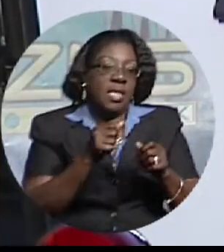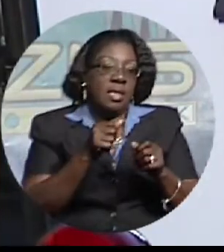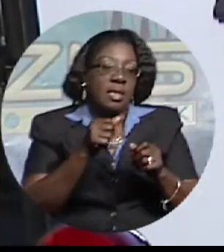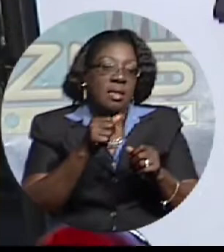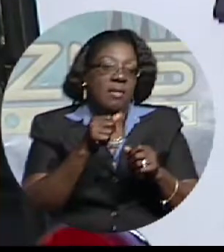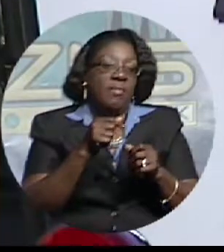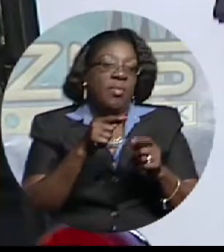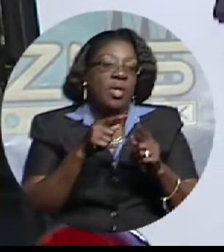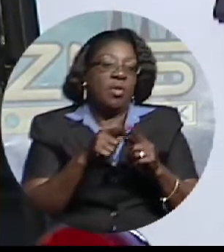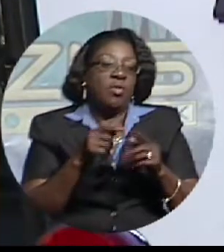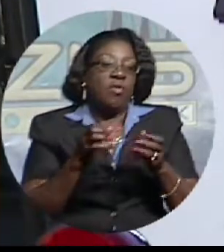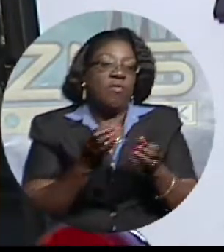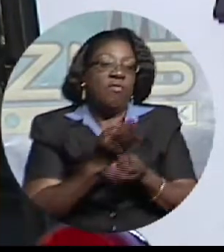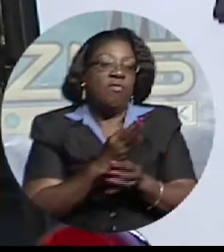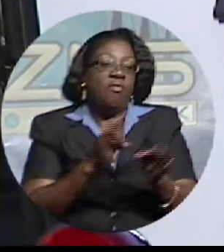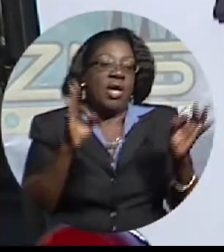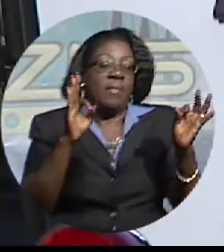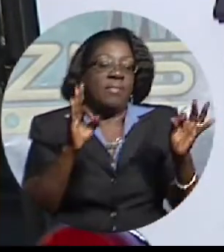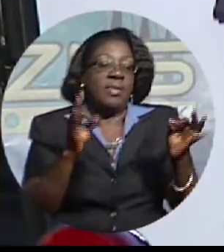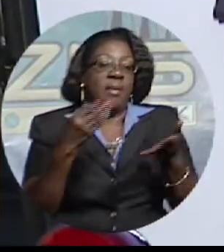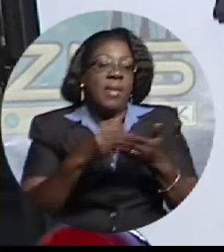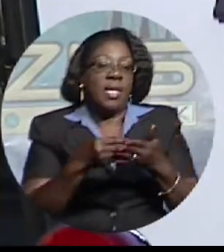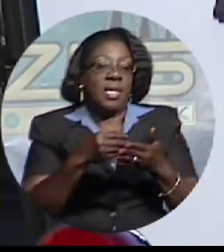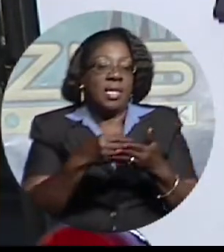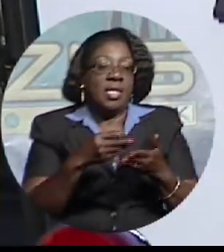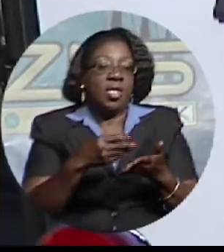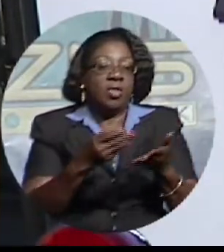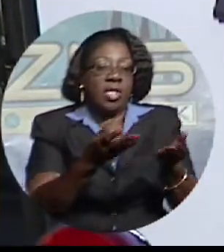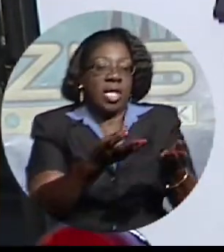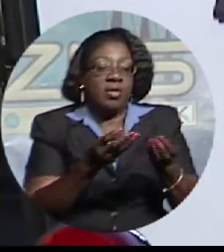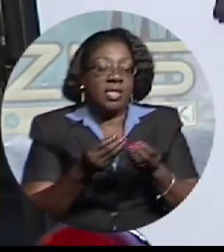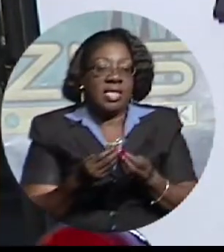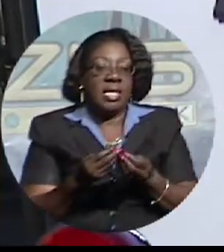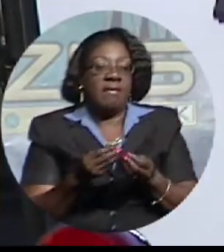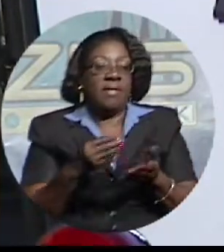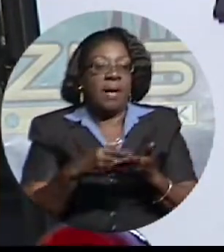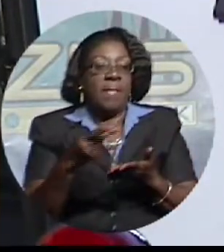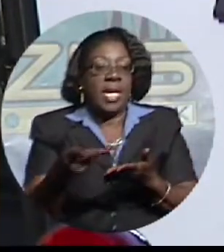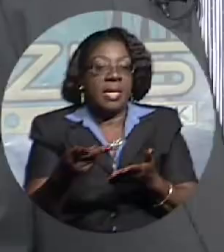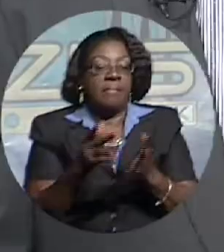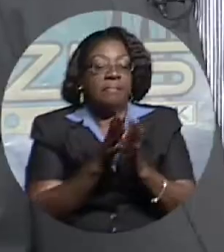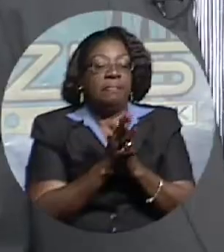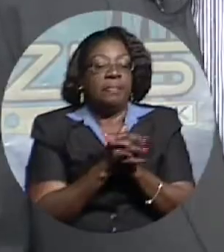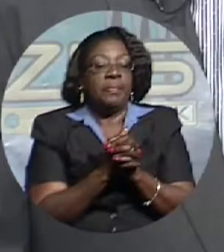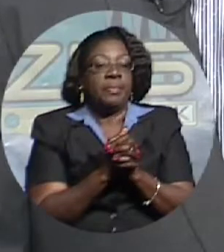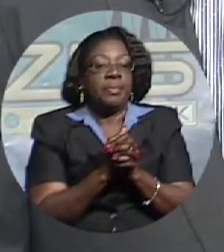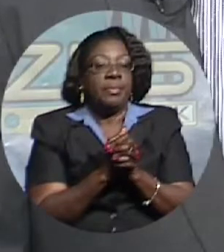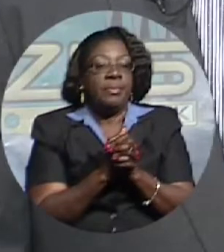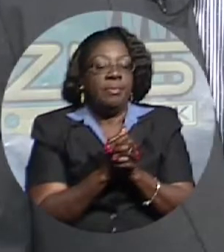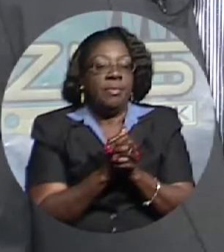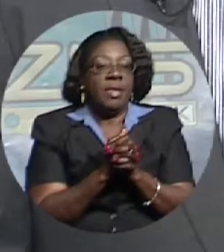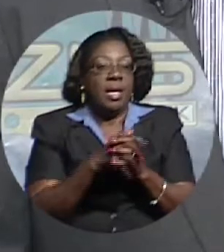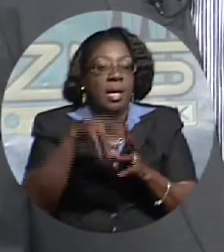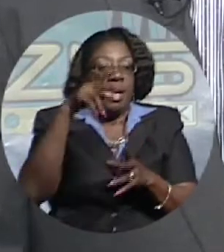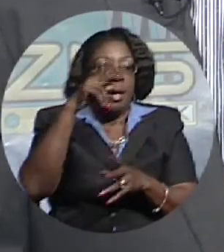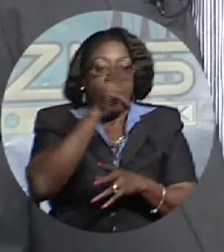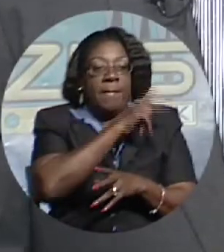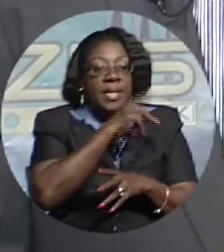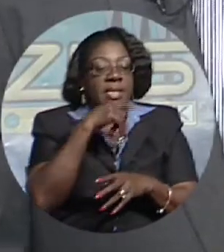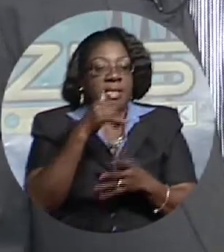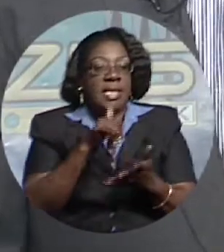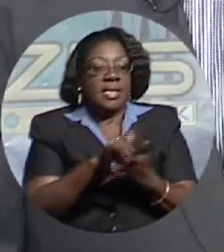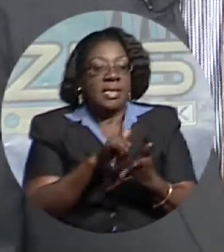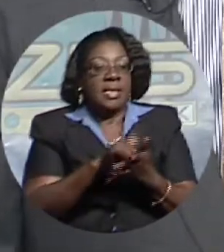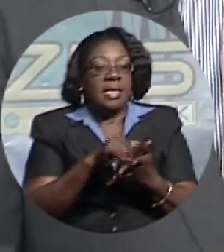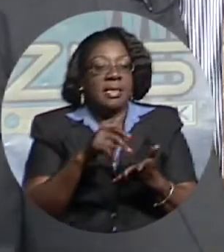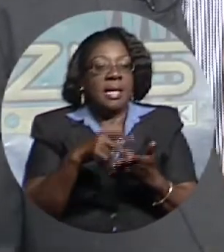Alkidis, to free up some funds so that they can receive their hazardous pay. Pinder says the hazardous pay is more